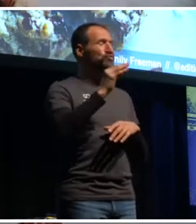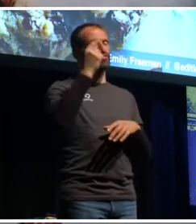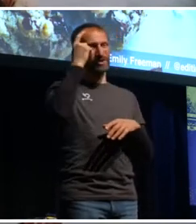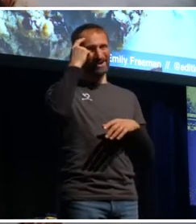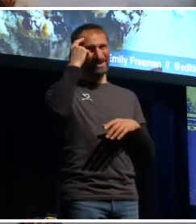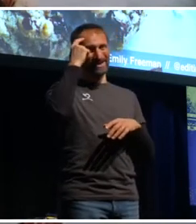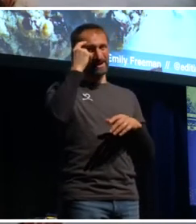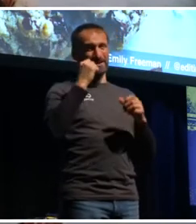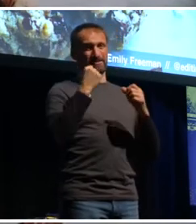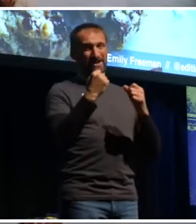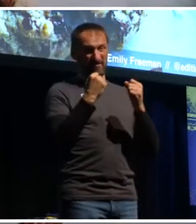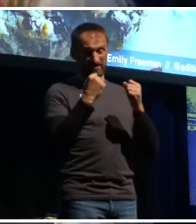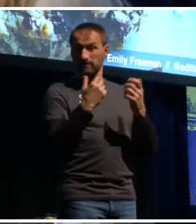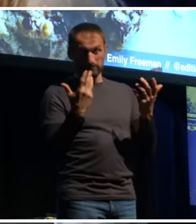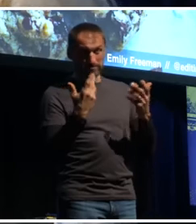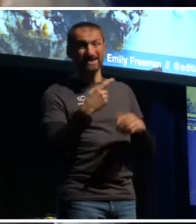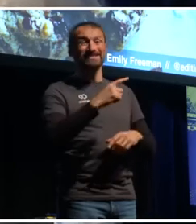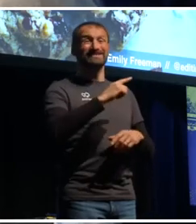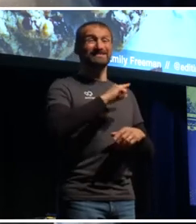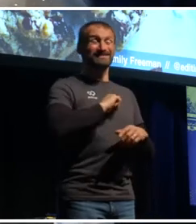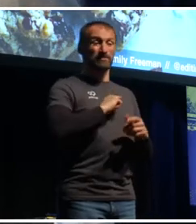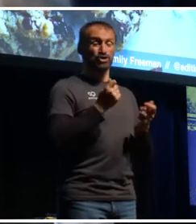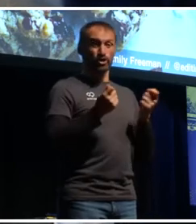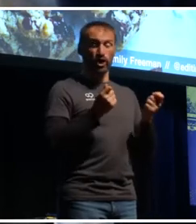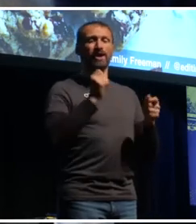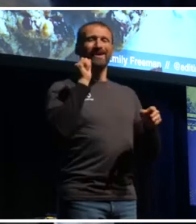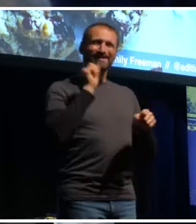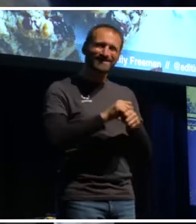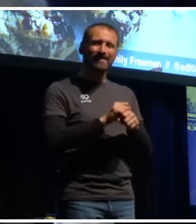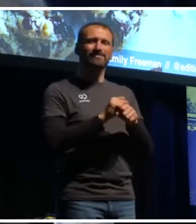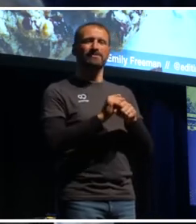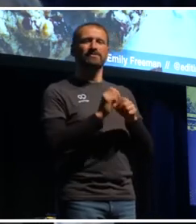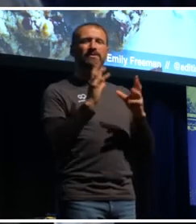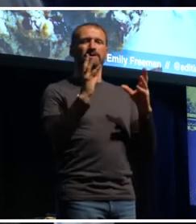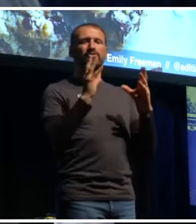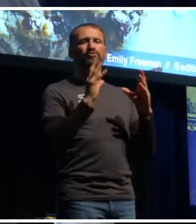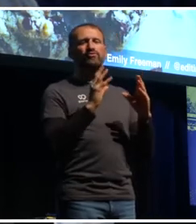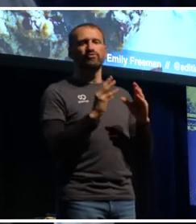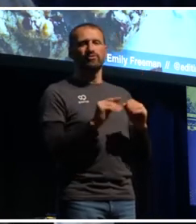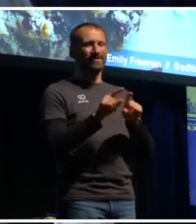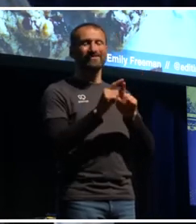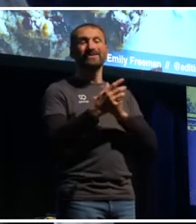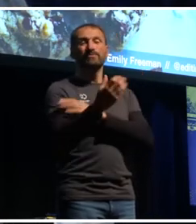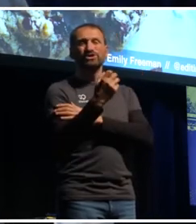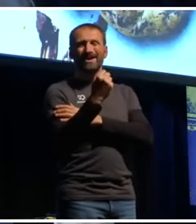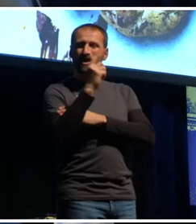whether self-control could be depleted, just as muscles wear out after excessive exercise.